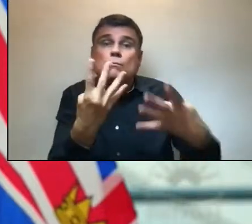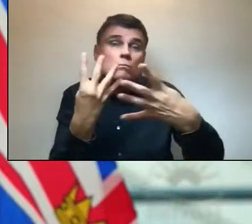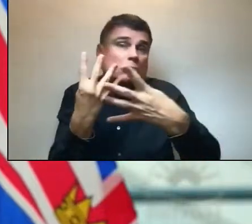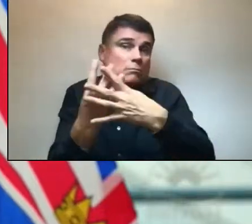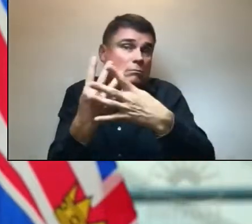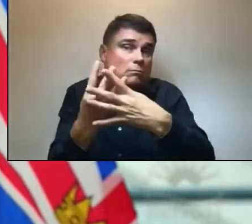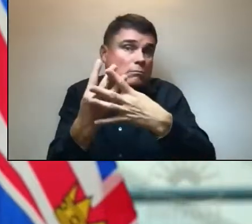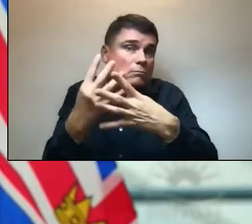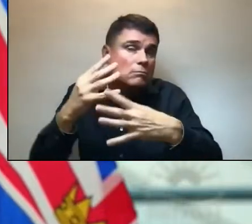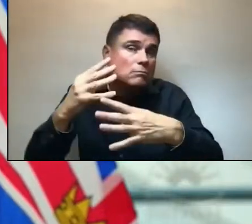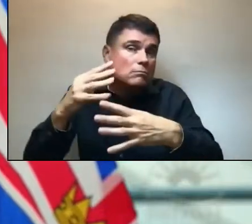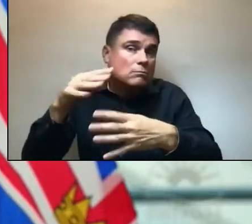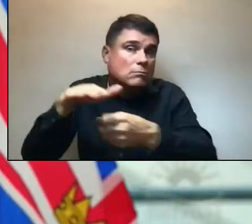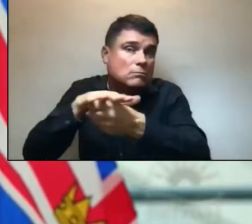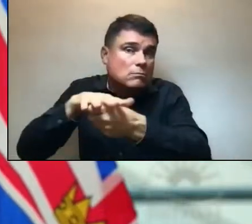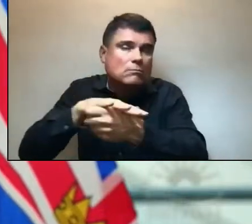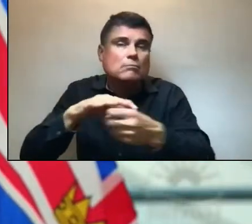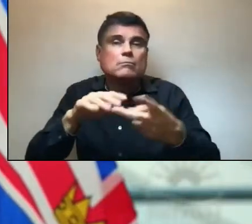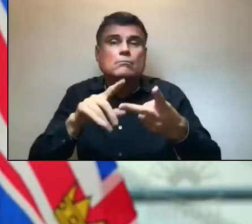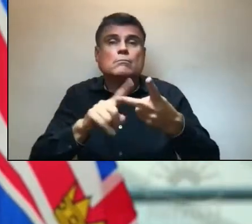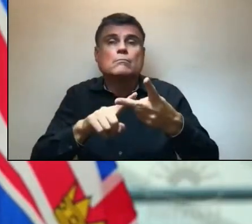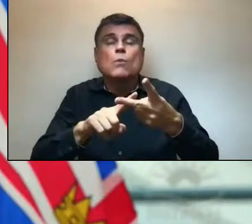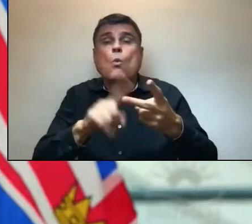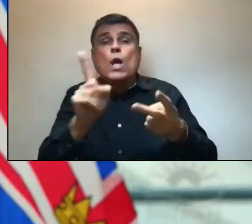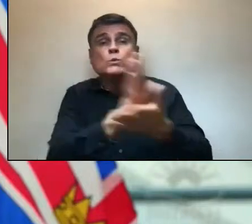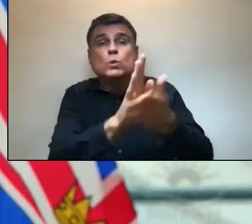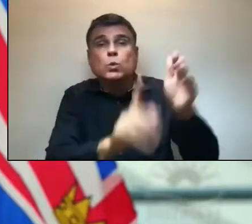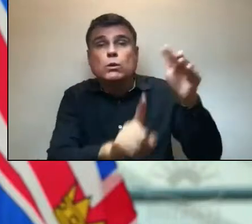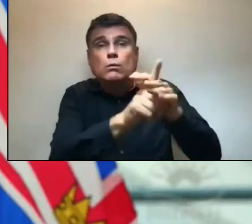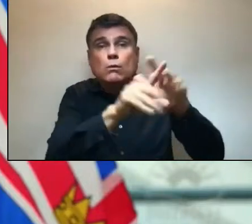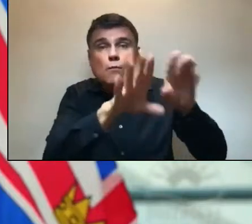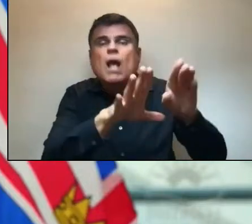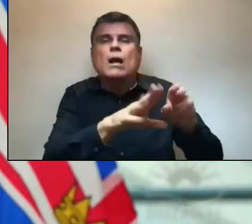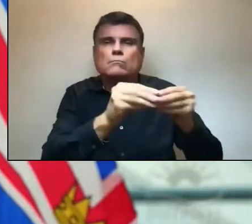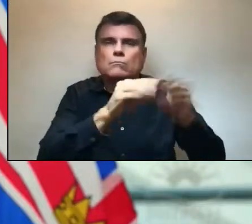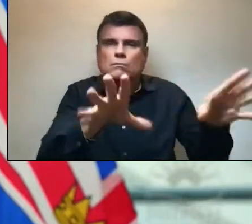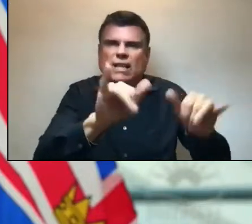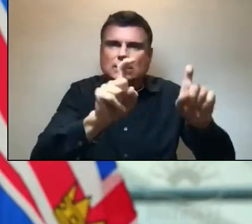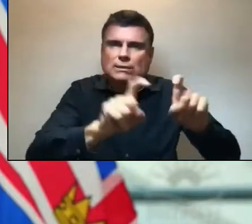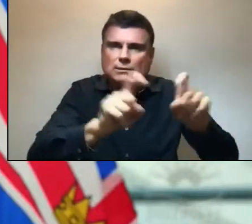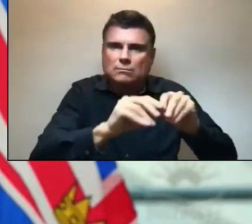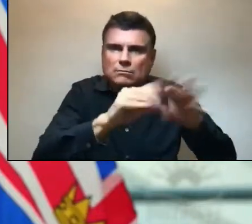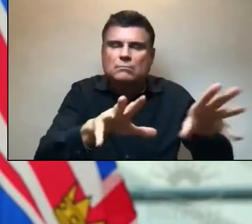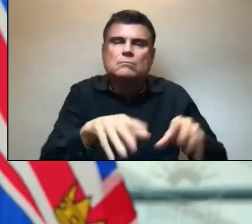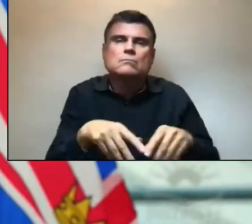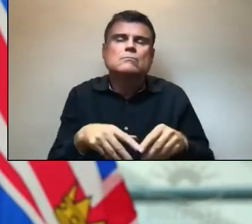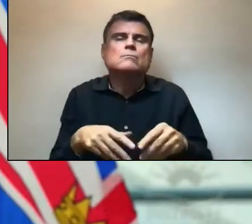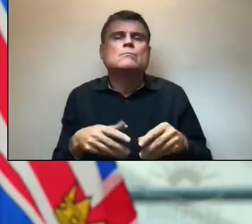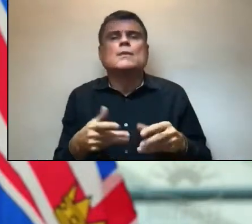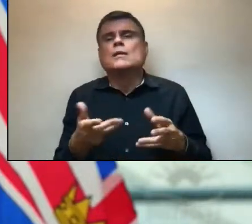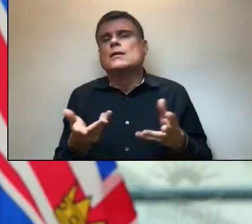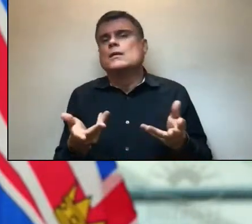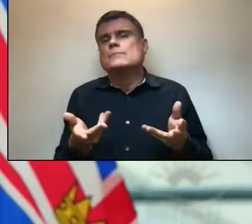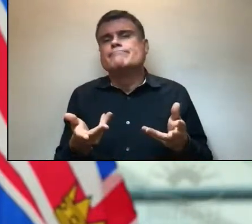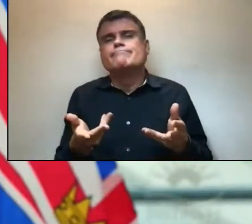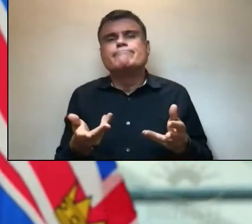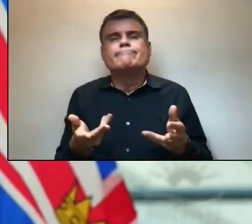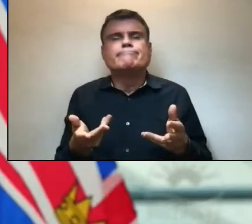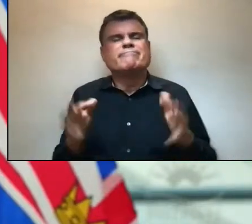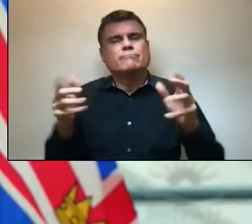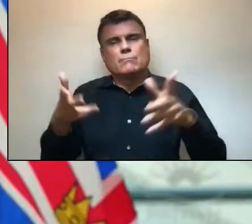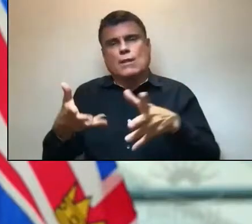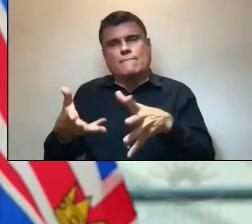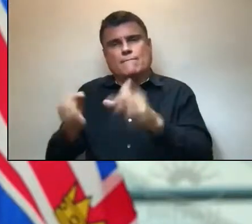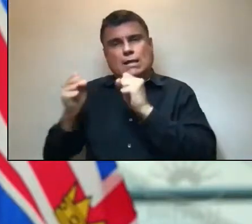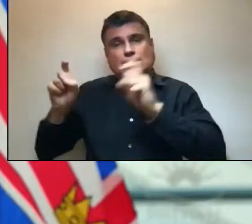schools. I also, as mentioned, we've been upping our ability to get rapid PCR testing available